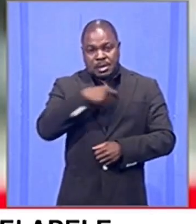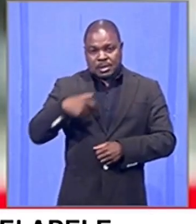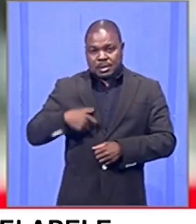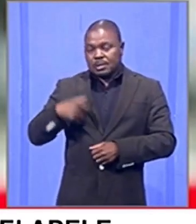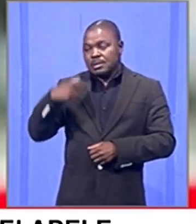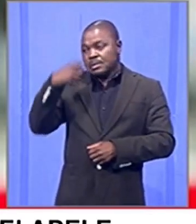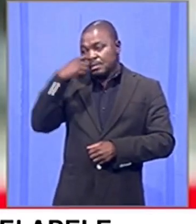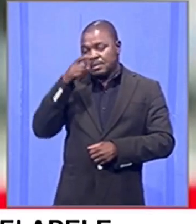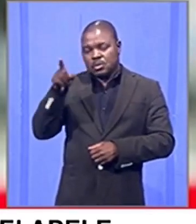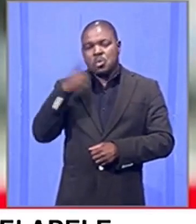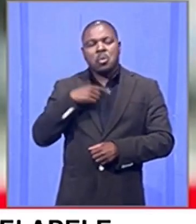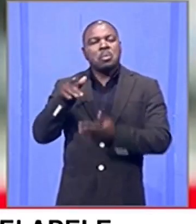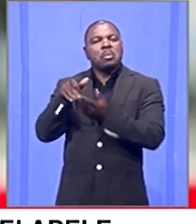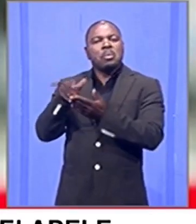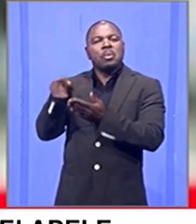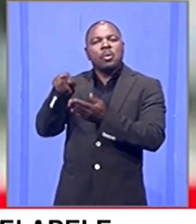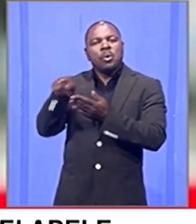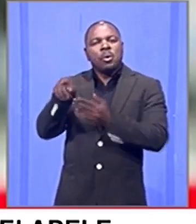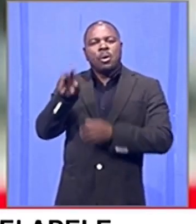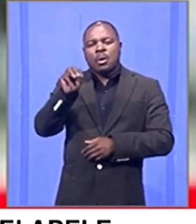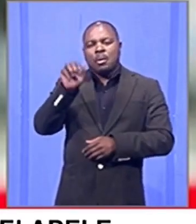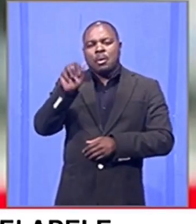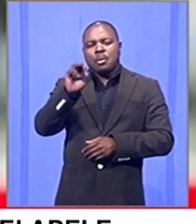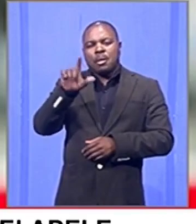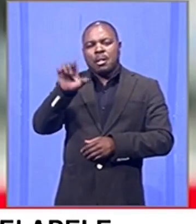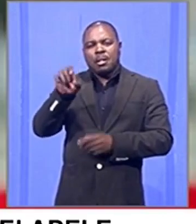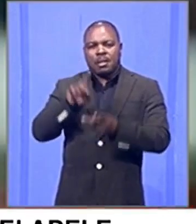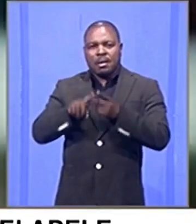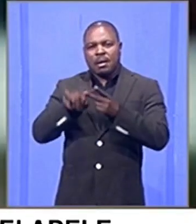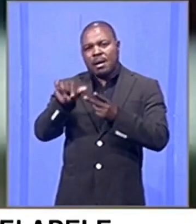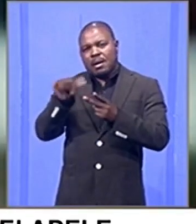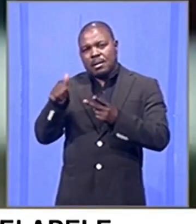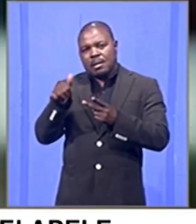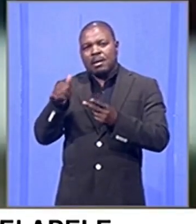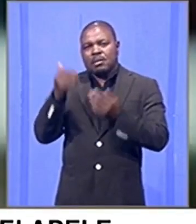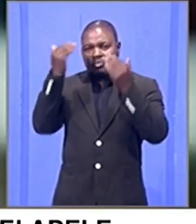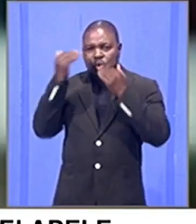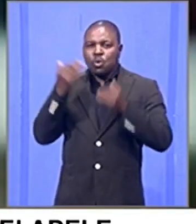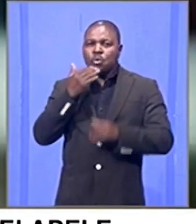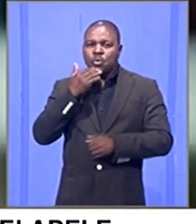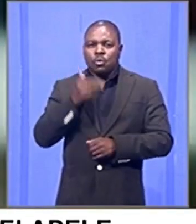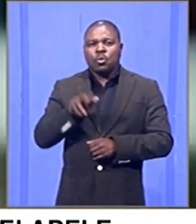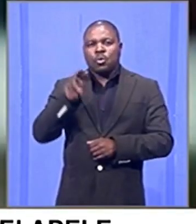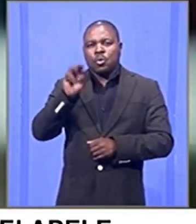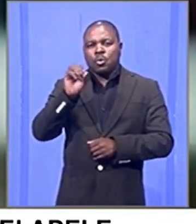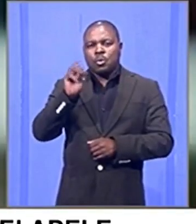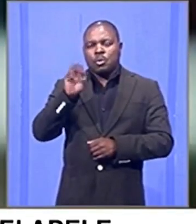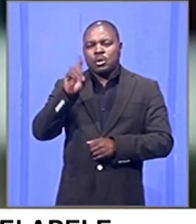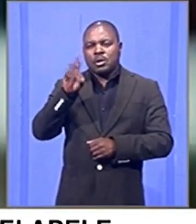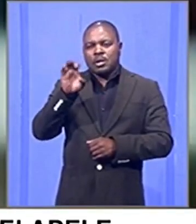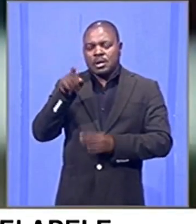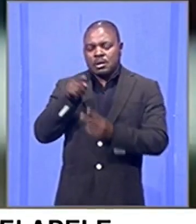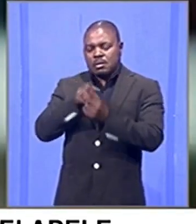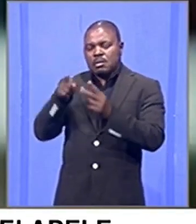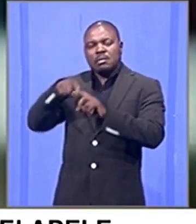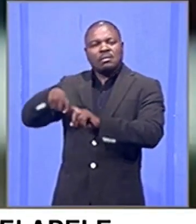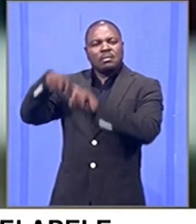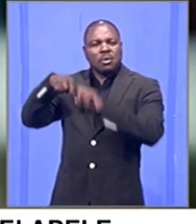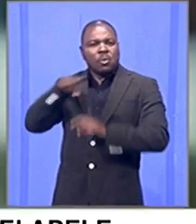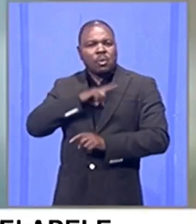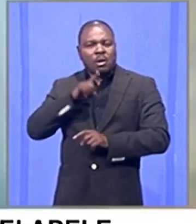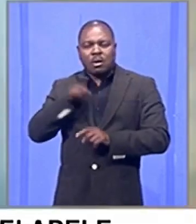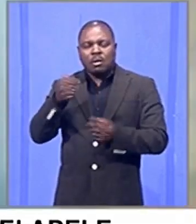beletse moahlodi Maumela le mosebetsi mmoho le yena moahlodi Nomonde Ntsiza Thuzi ka thoko mosebetsing ba qoswa ka tiehiso